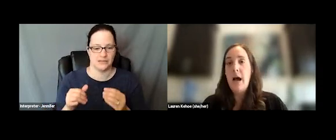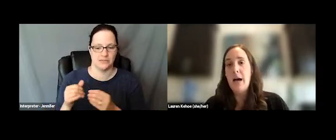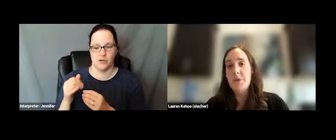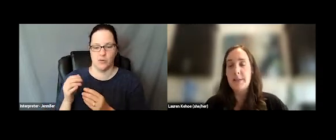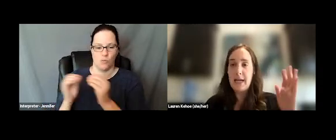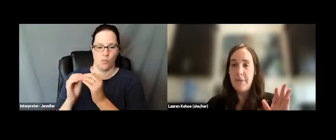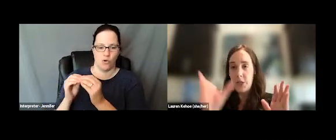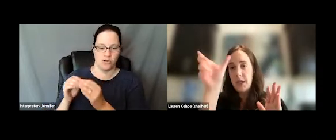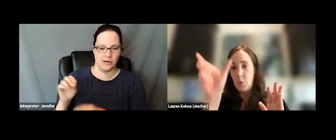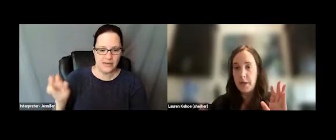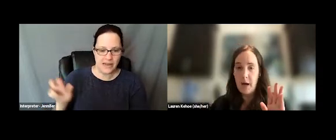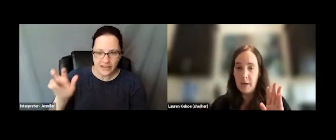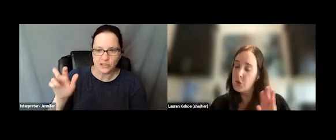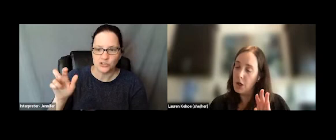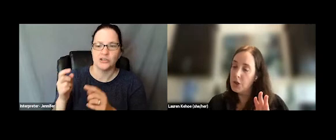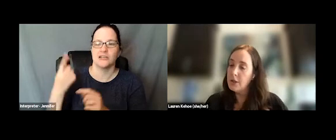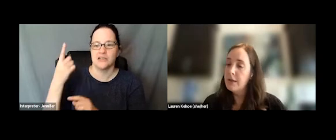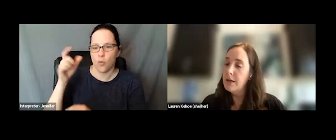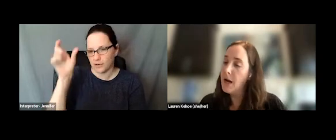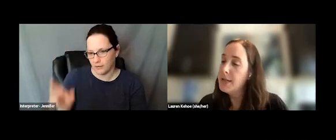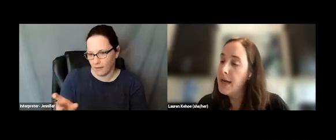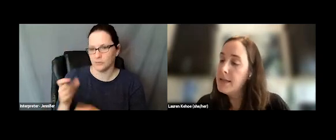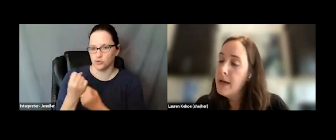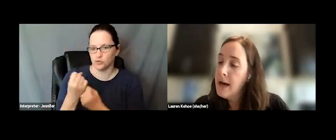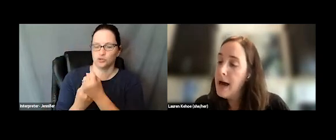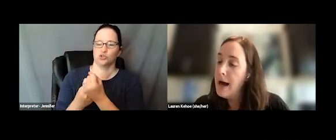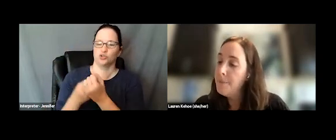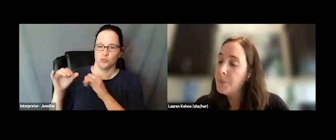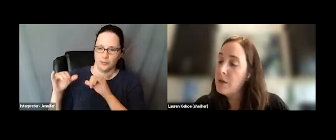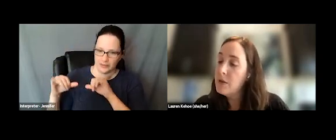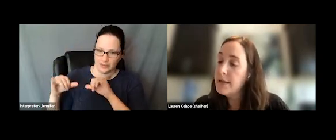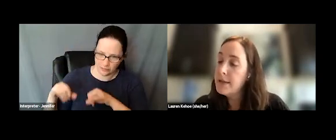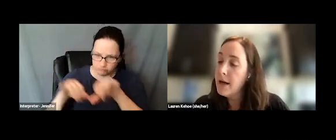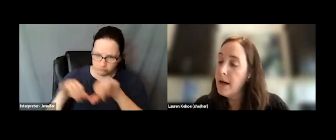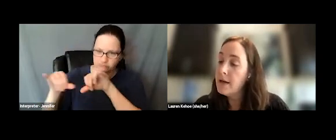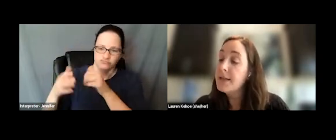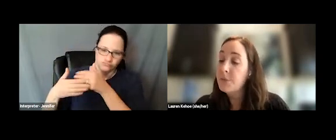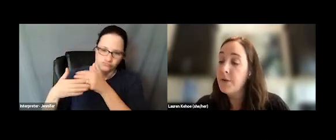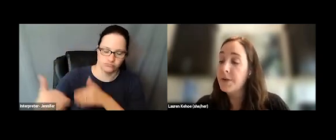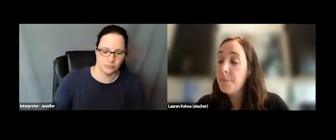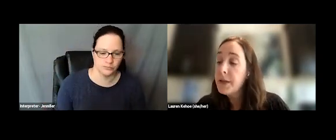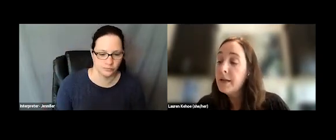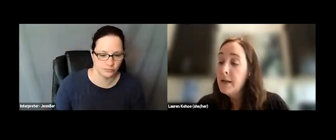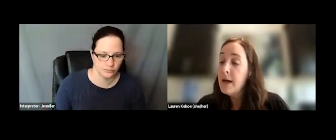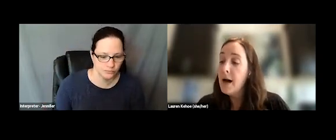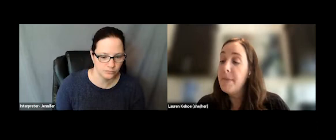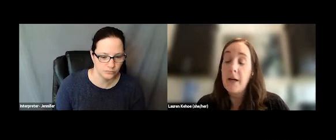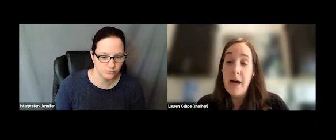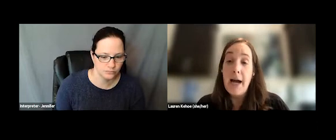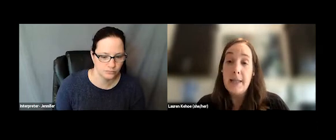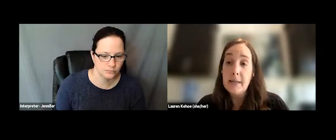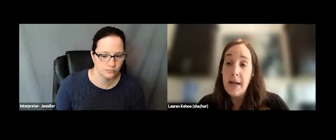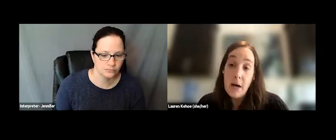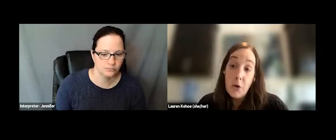navigation. So it's side navigation in the one column structure of content. This custom default template made